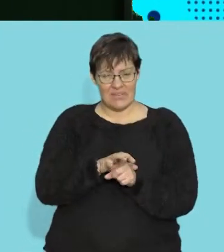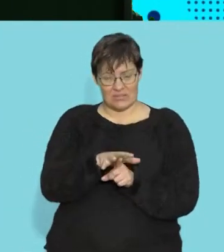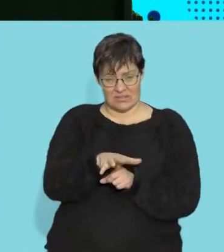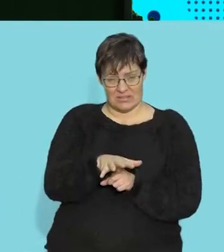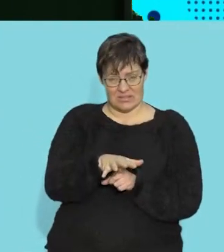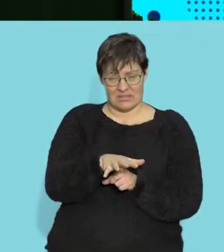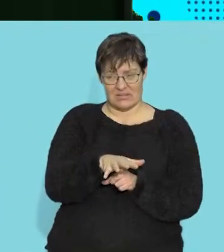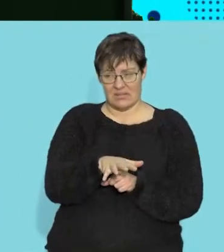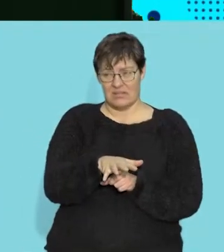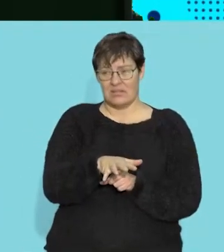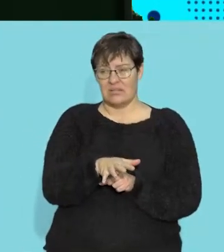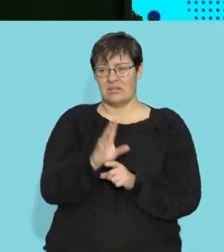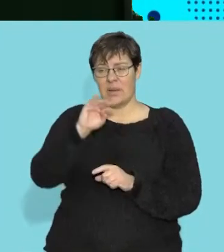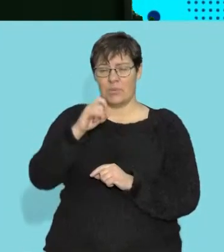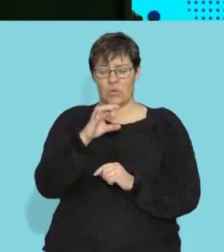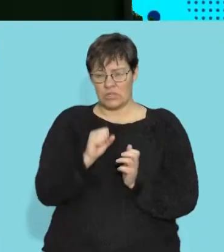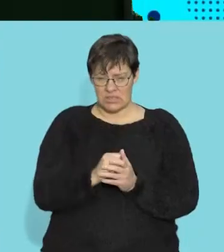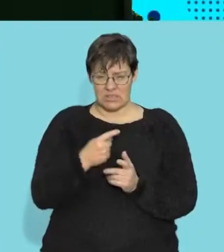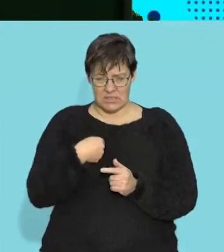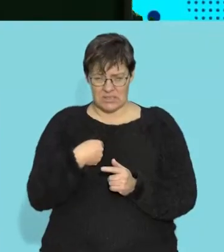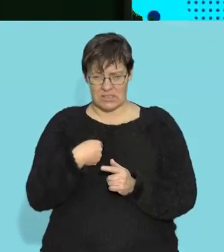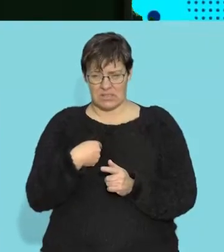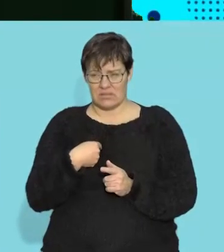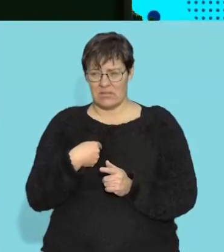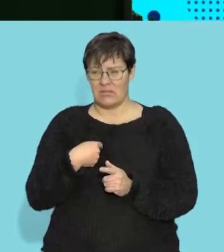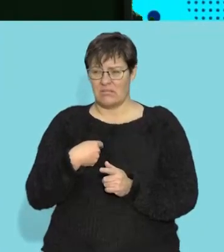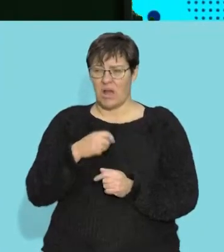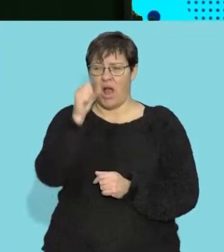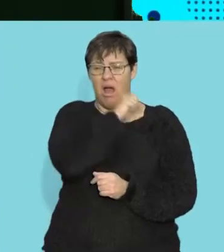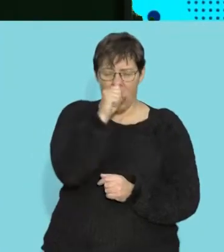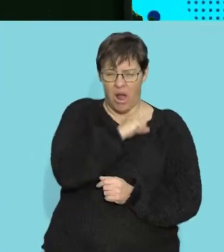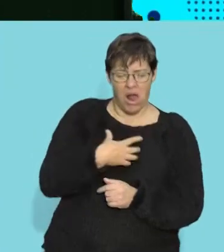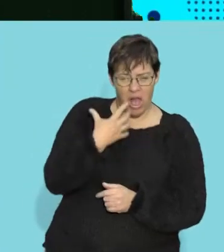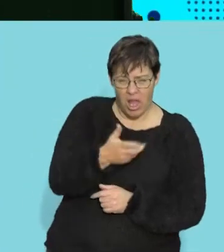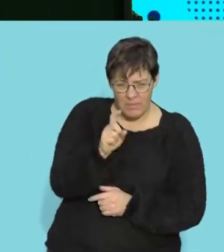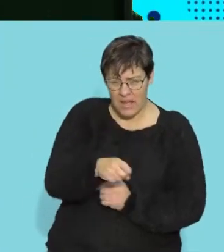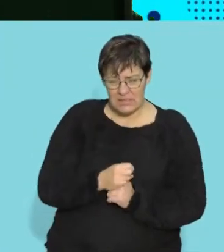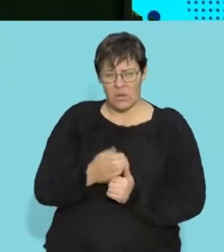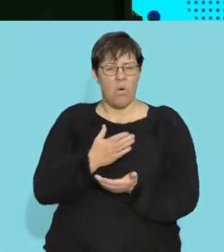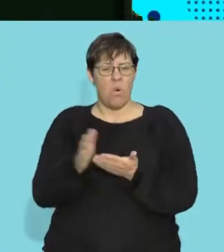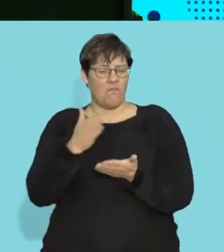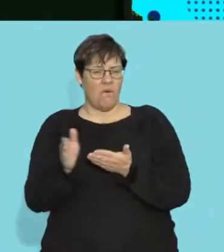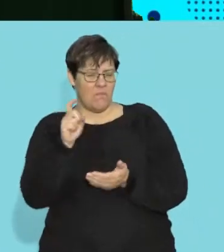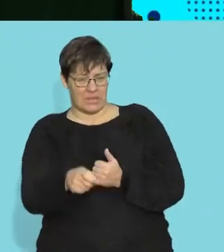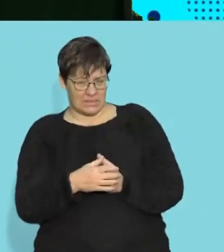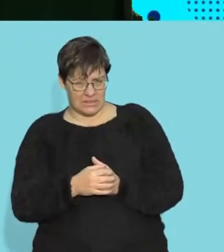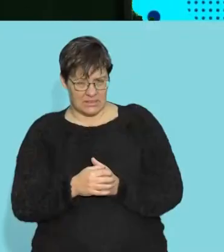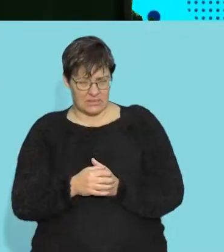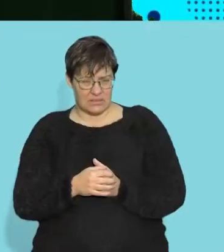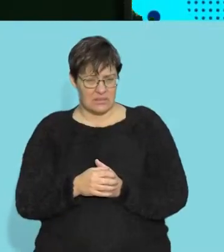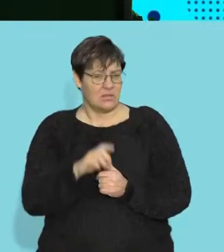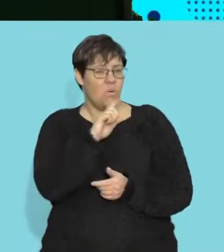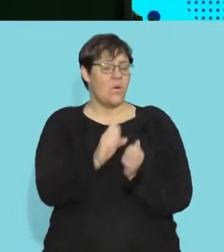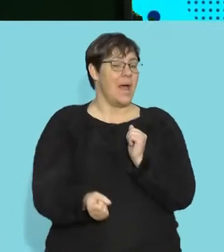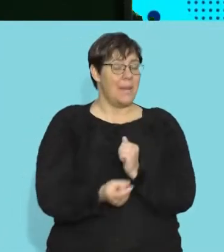got all this mucus and it starts to, you have to cough it out, you have to get rid of it. But what can happen is that